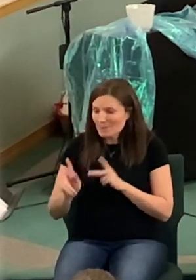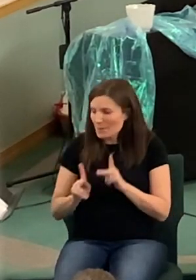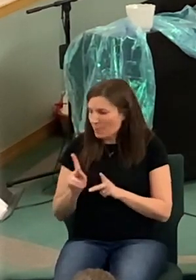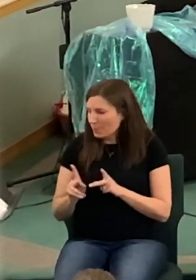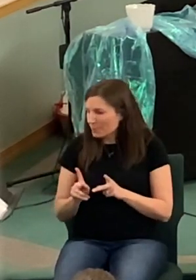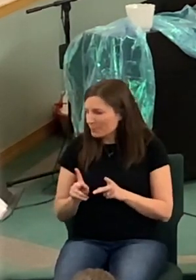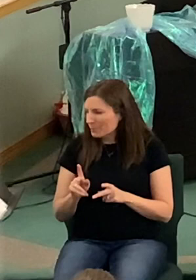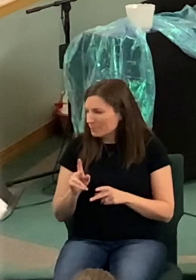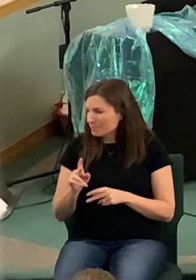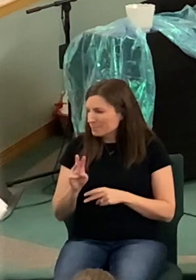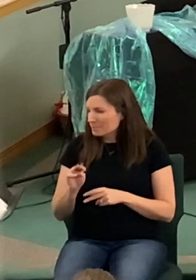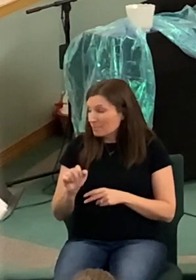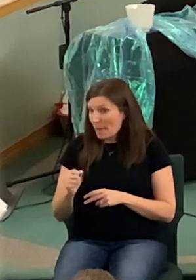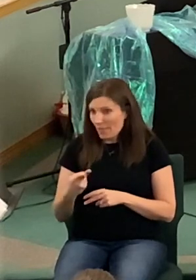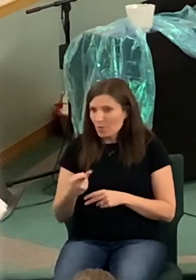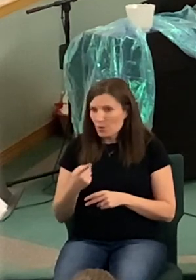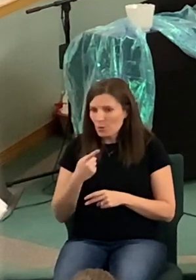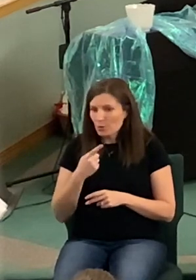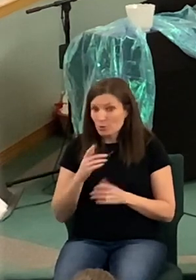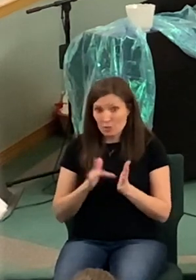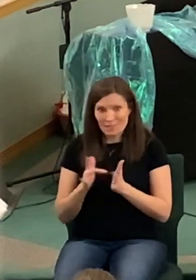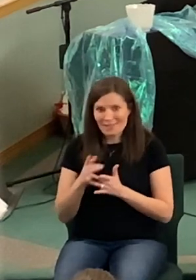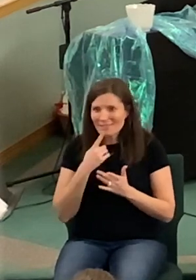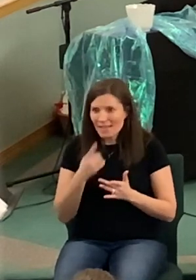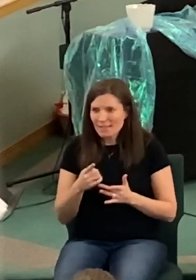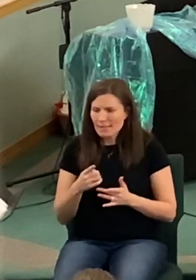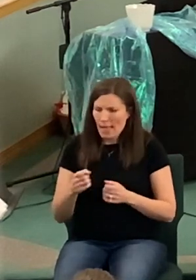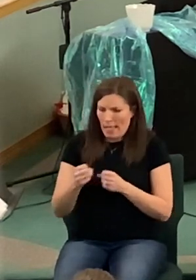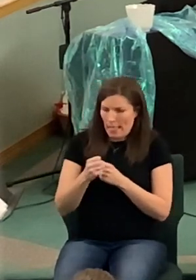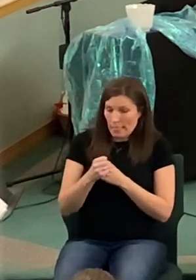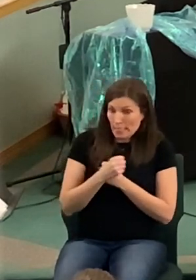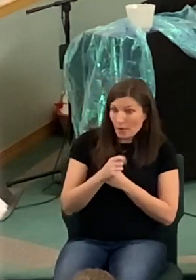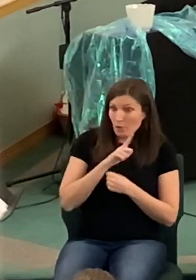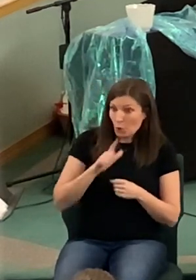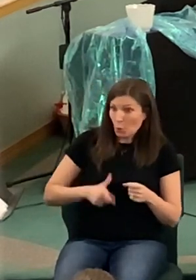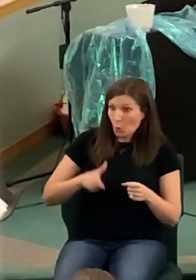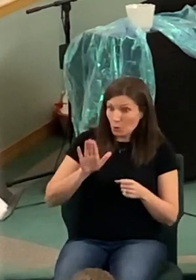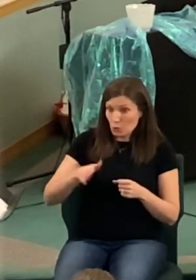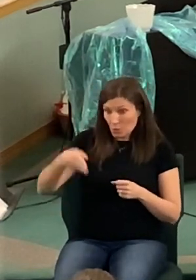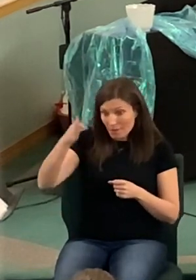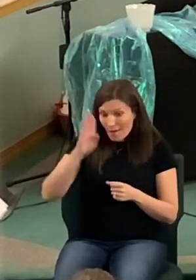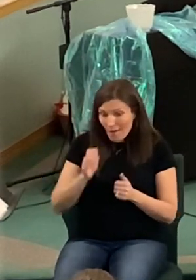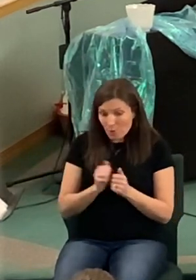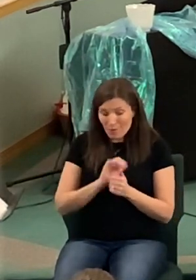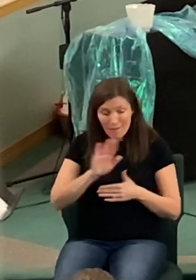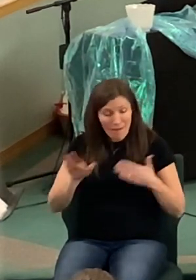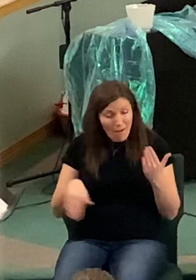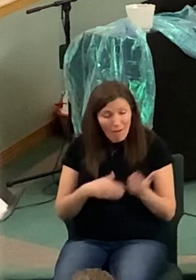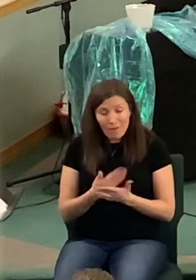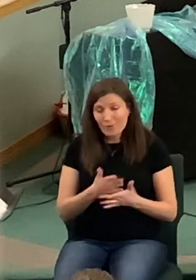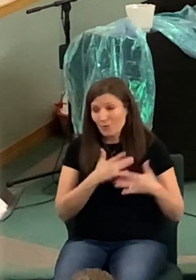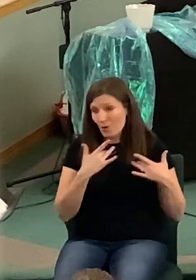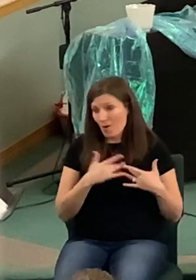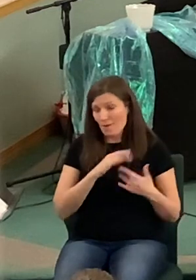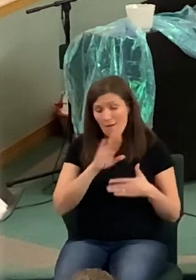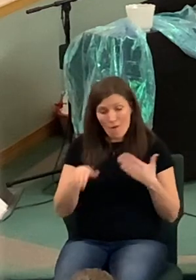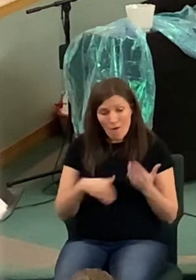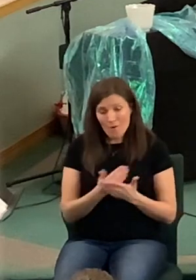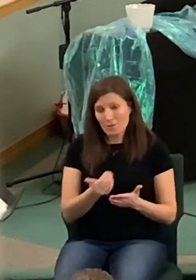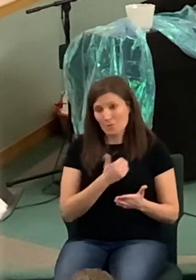Jesus told the disciples, "You shall love the Lord your God with all your heart and with all your soul and all your